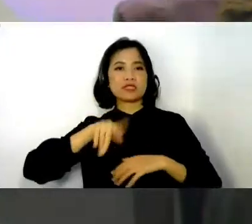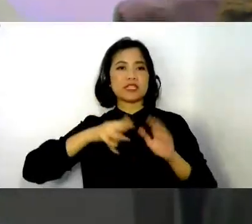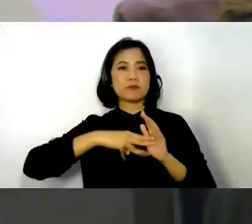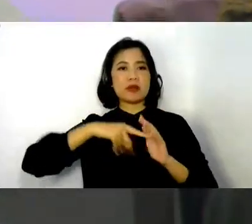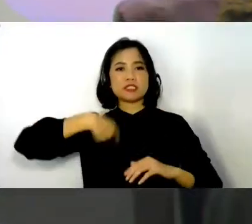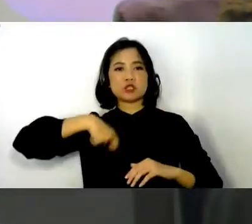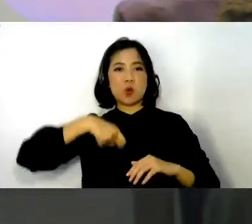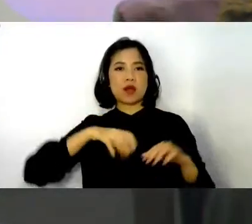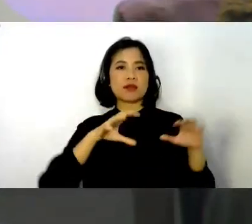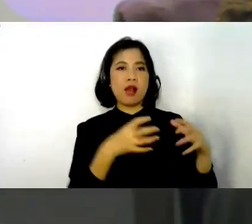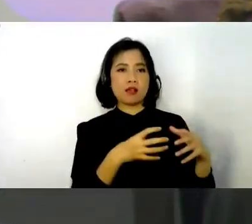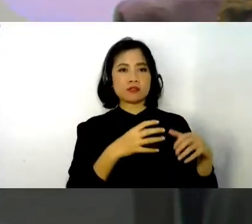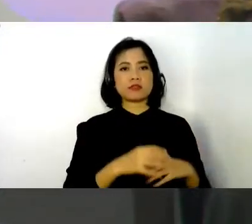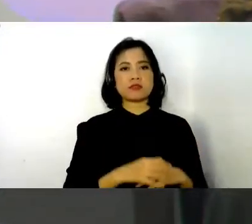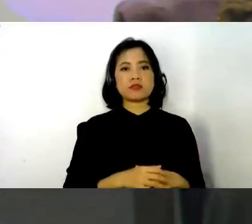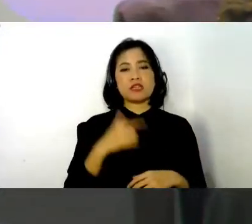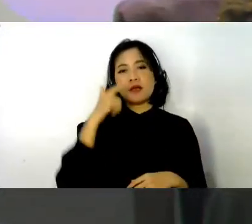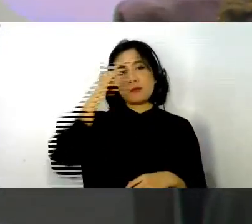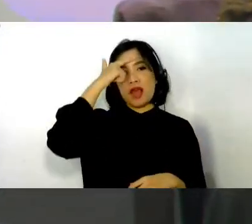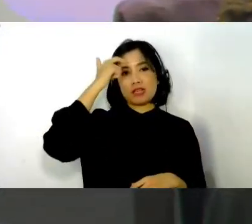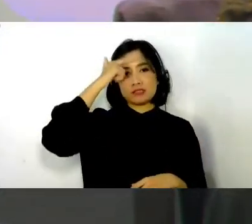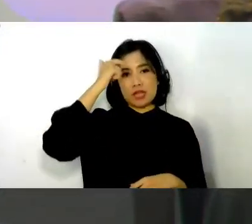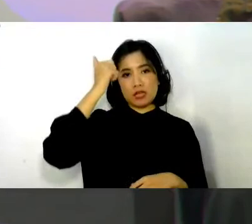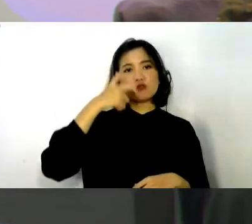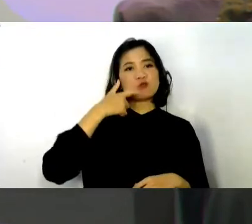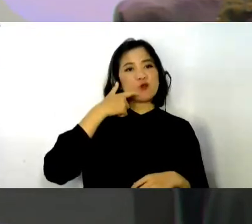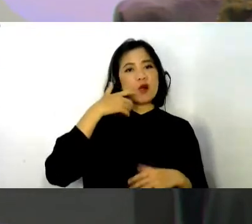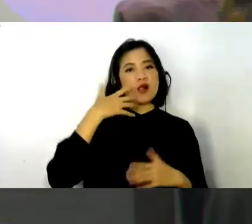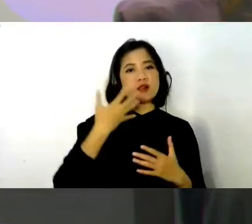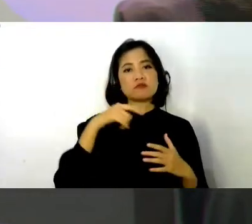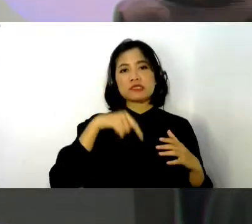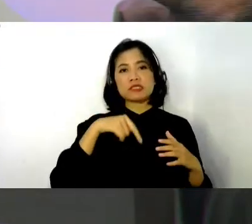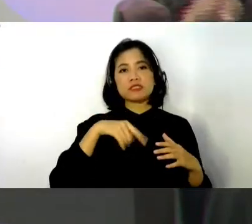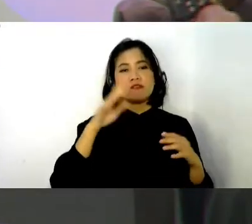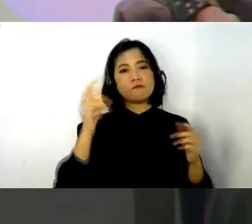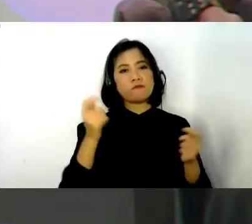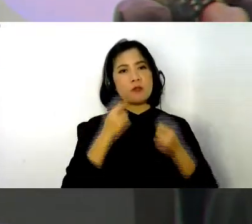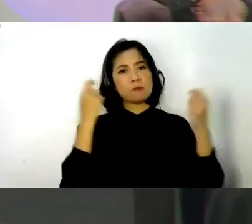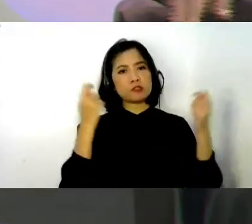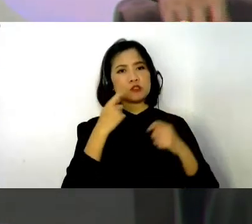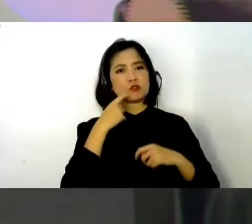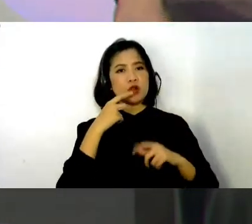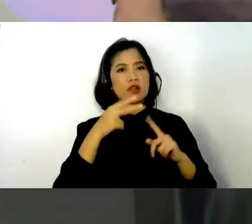or cooking gas, because yes, it is affordable, it is